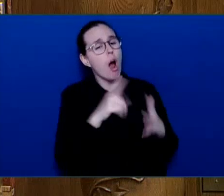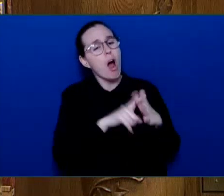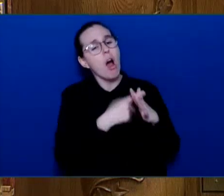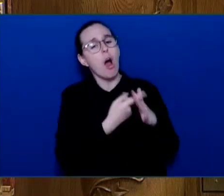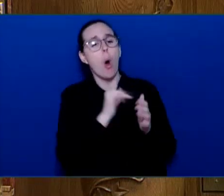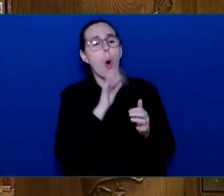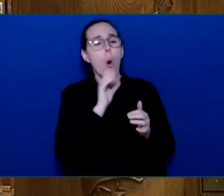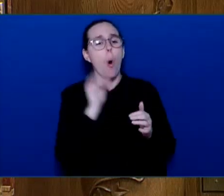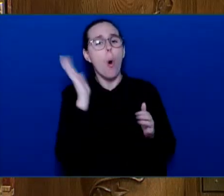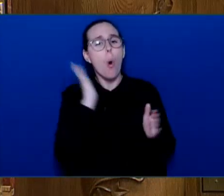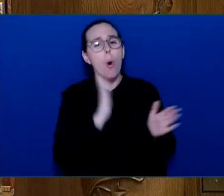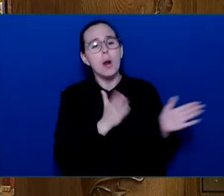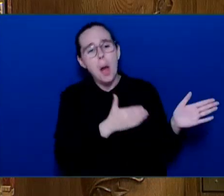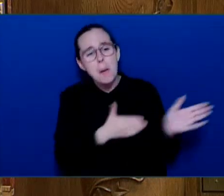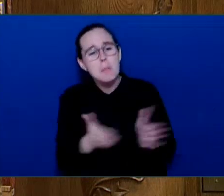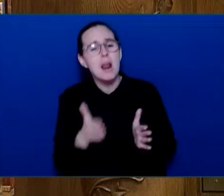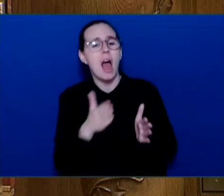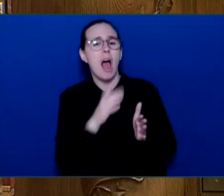For God's sake, please.